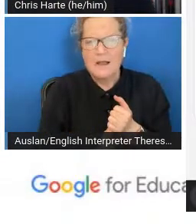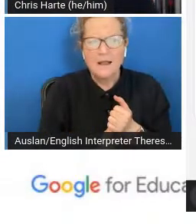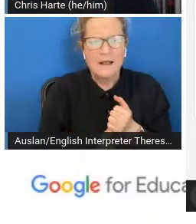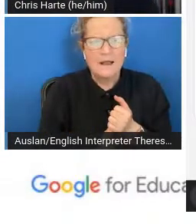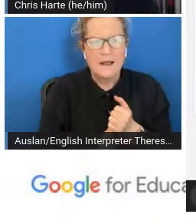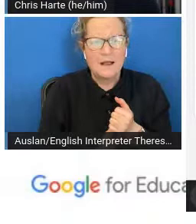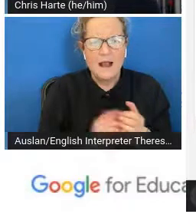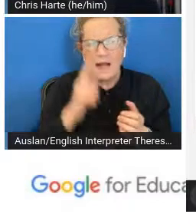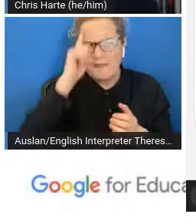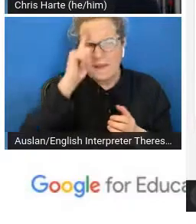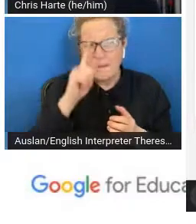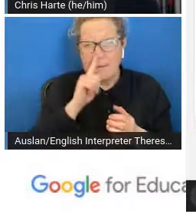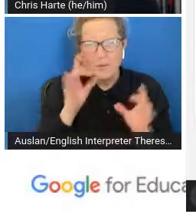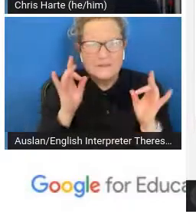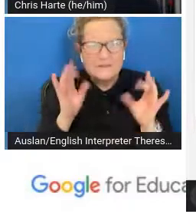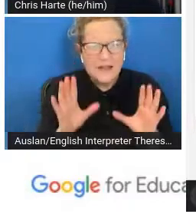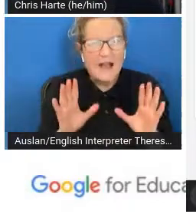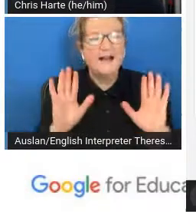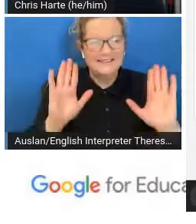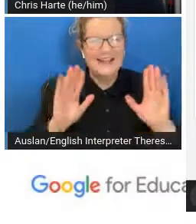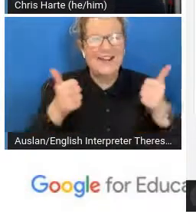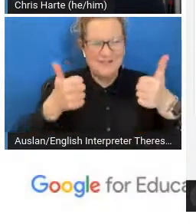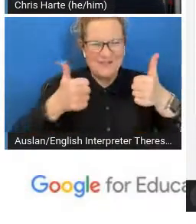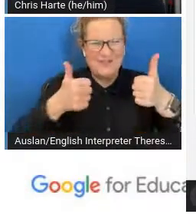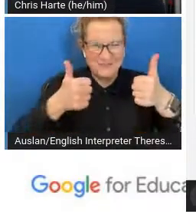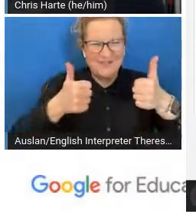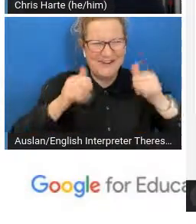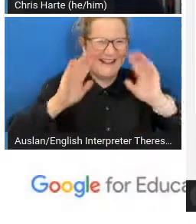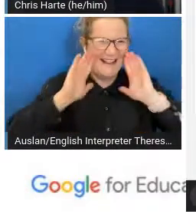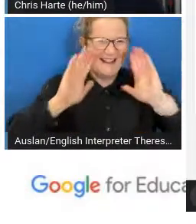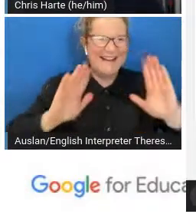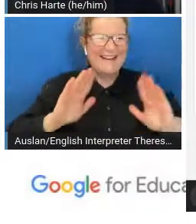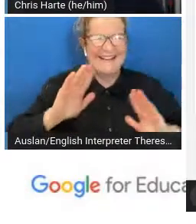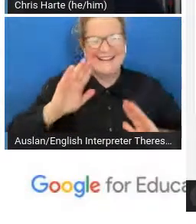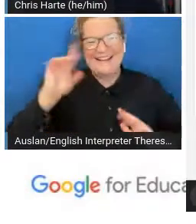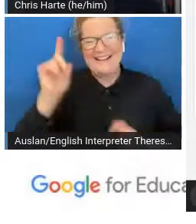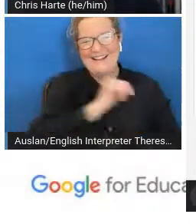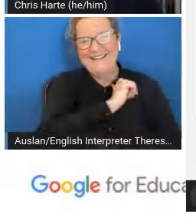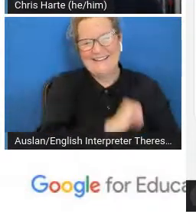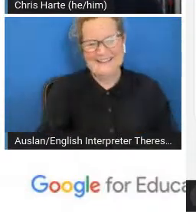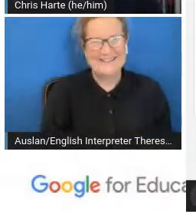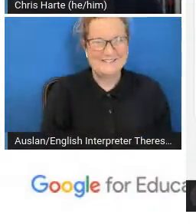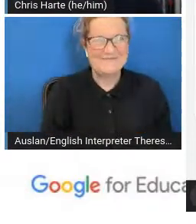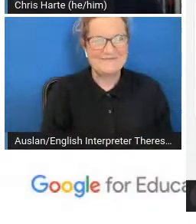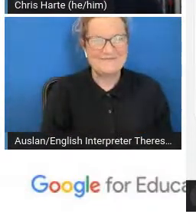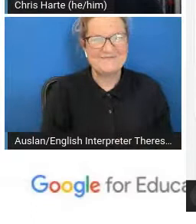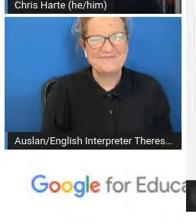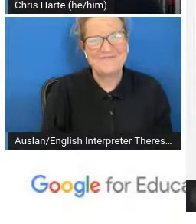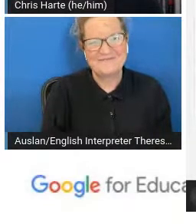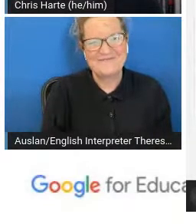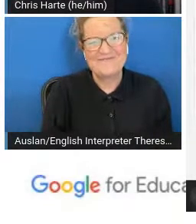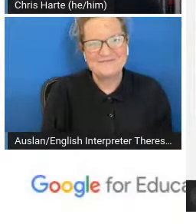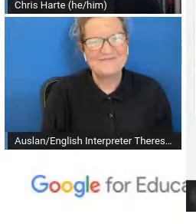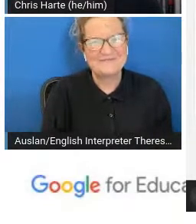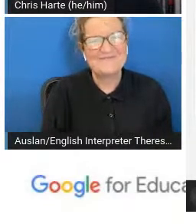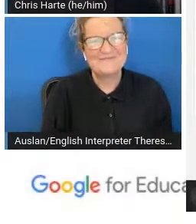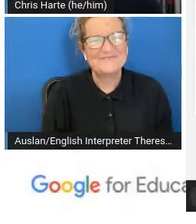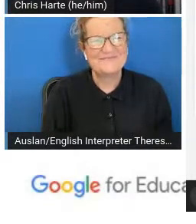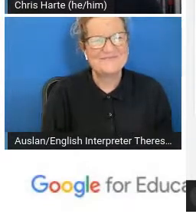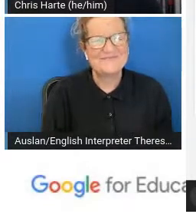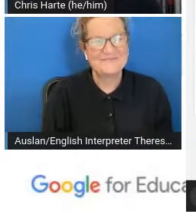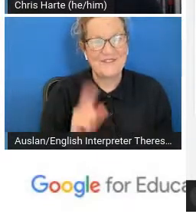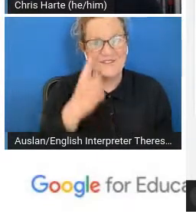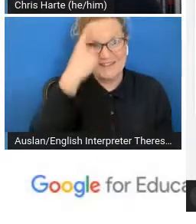jumping on the board, which is awesome. Here we go. Yes. I love it. Our first idea: how to harvest rainwater for the school garden. Oh,